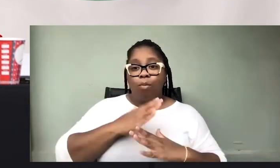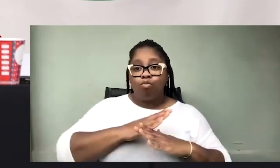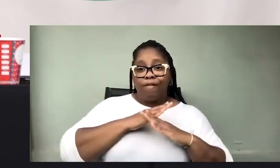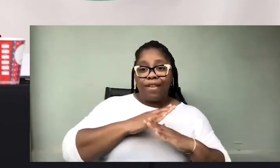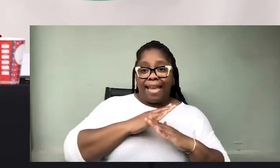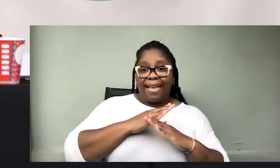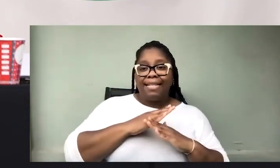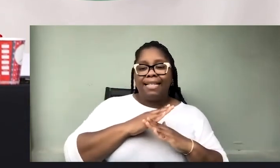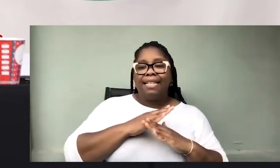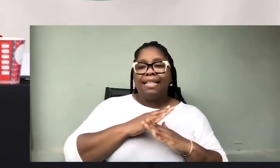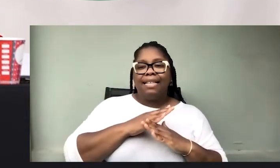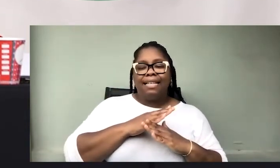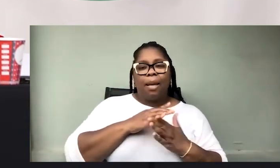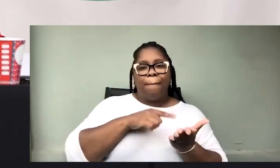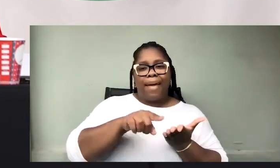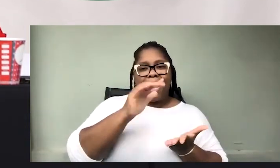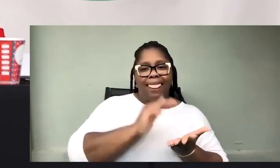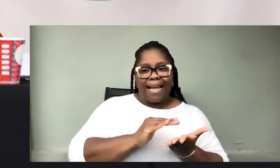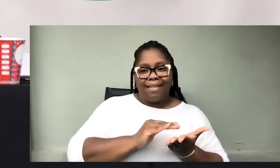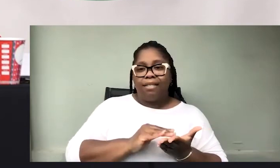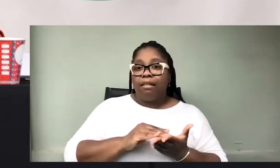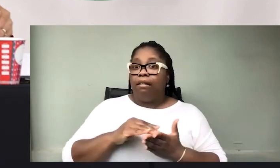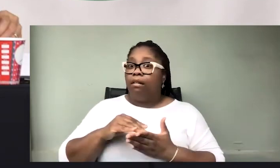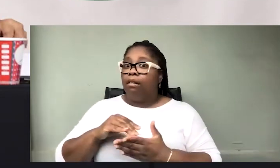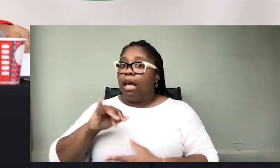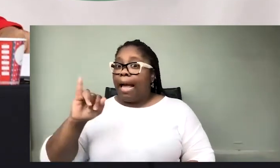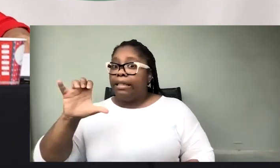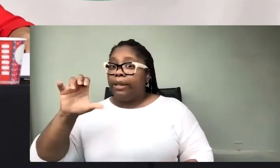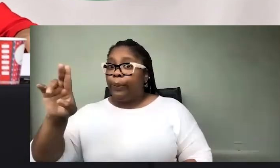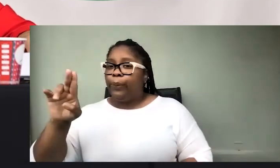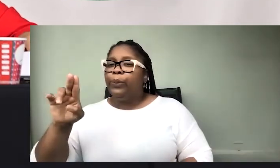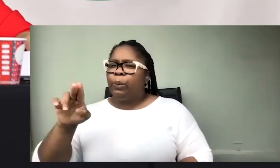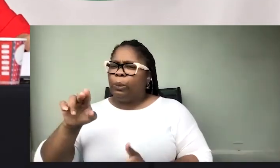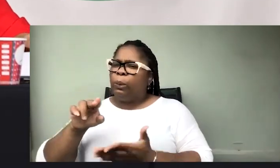preventative versus intensive care.